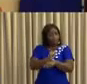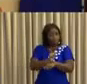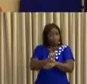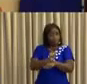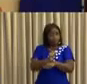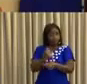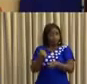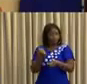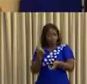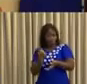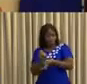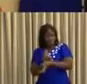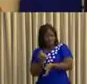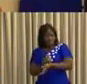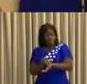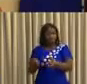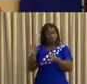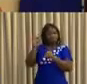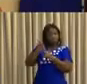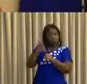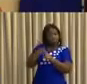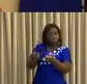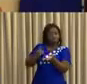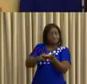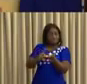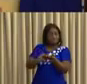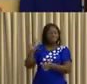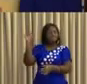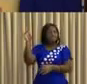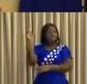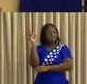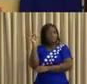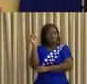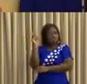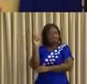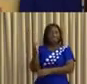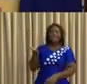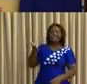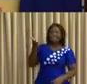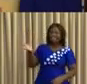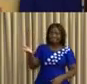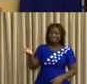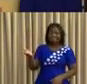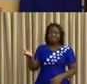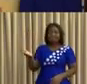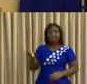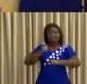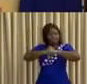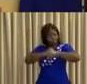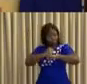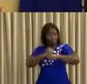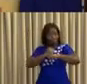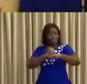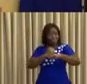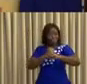Ghanaians from registering to vote in December. They are there for their express purpose, which